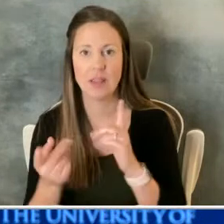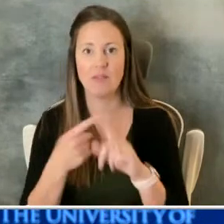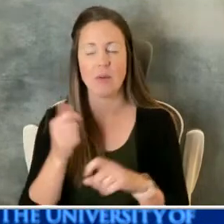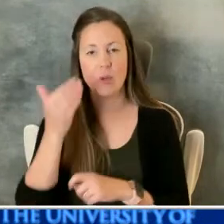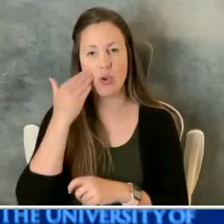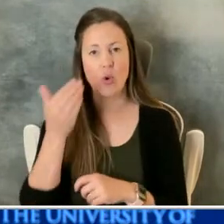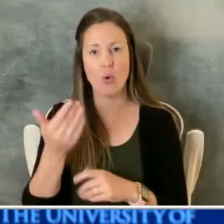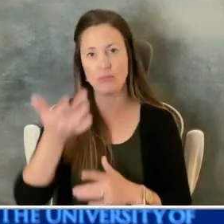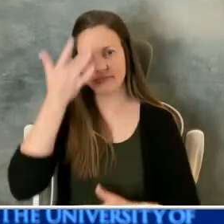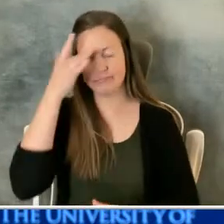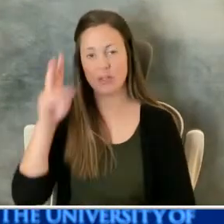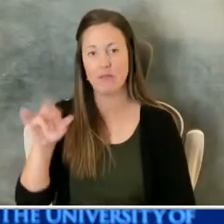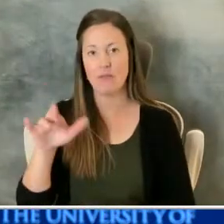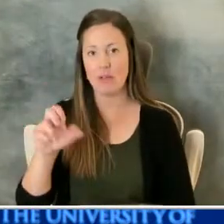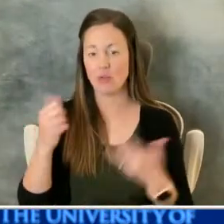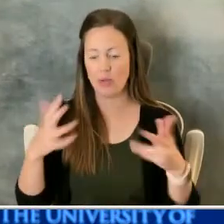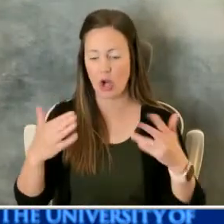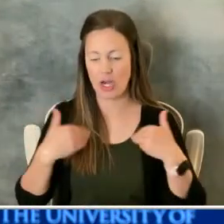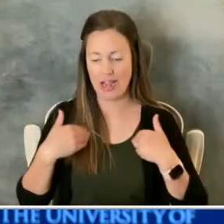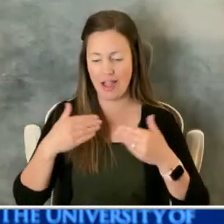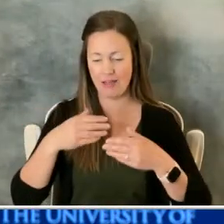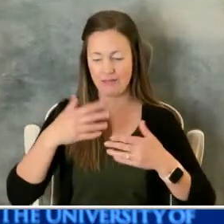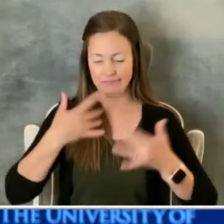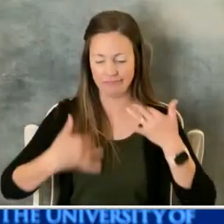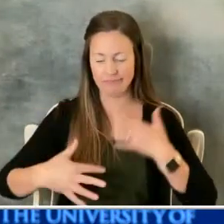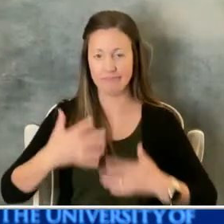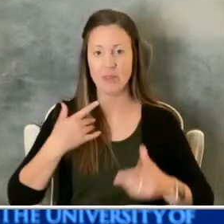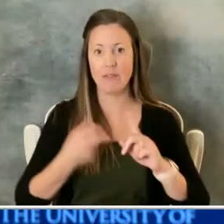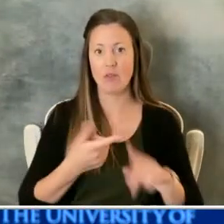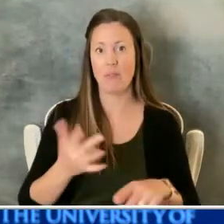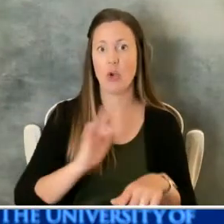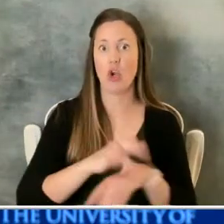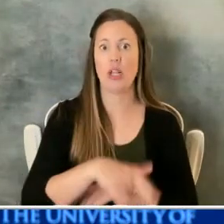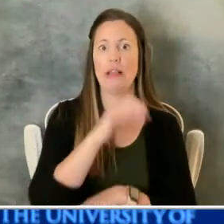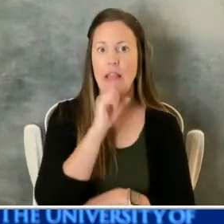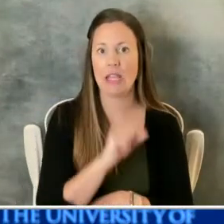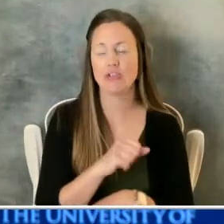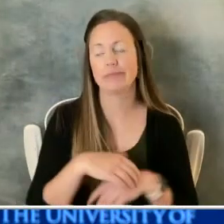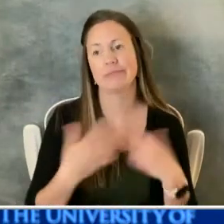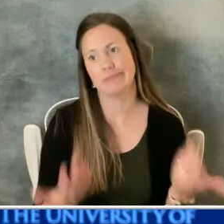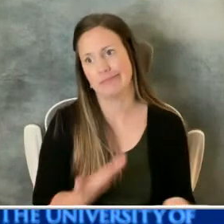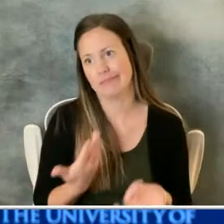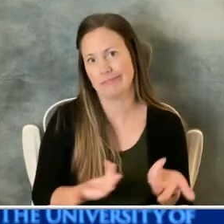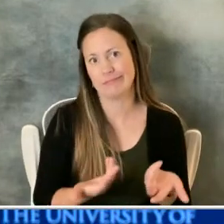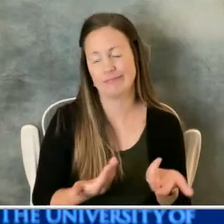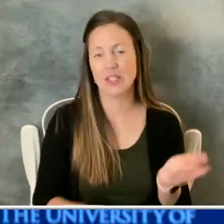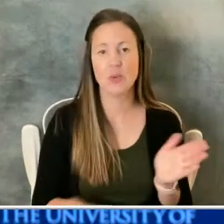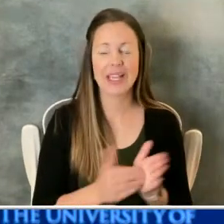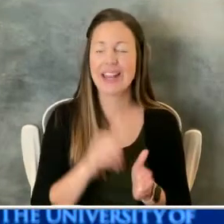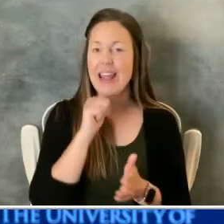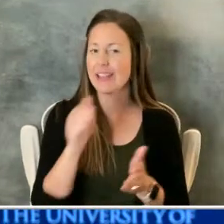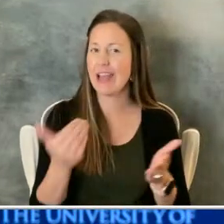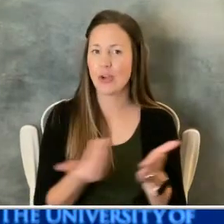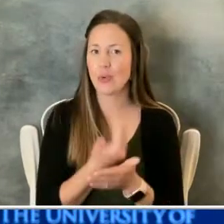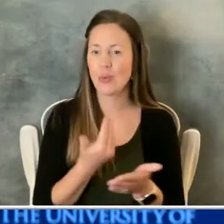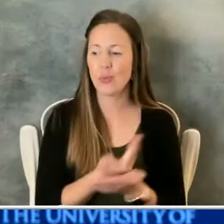bodies from very early ages? So again, it's not new. There has been commentary. There have been studies going